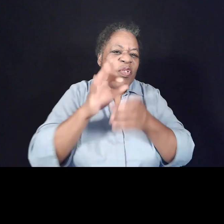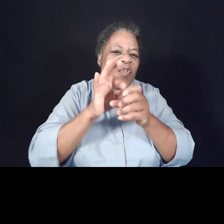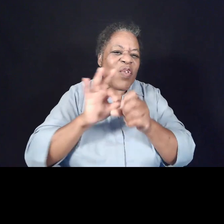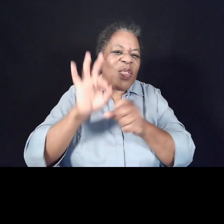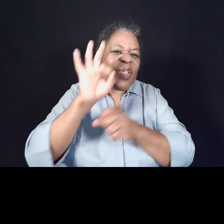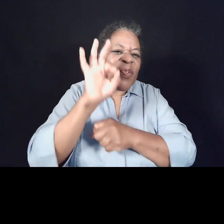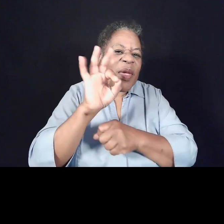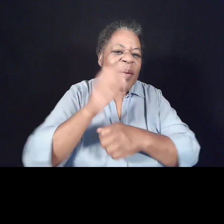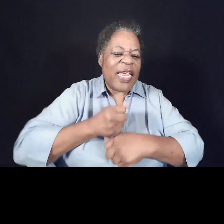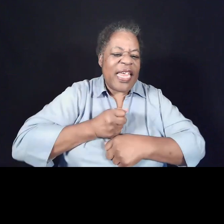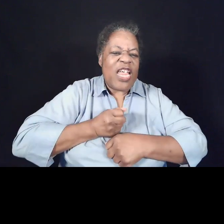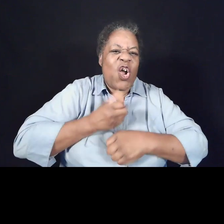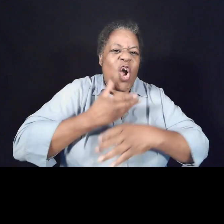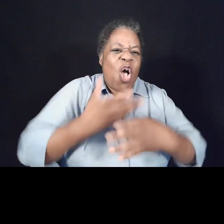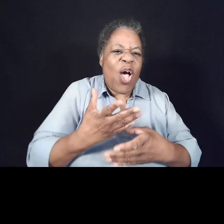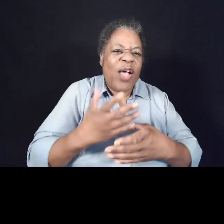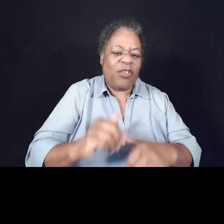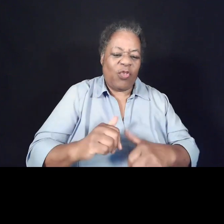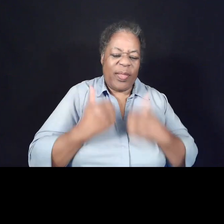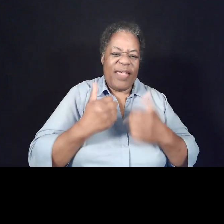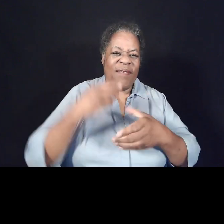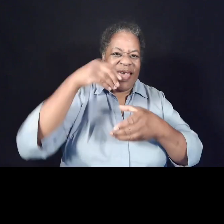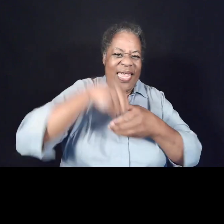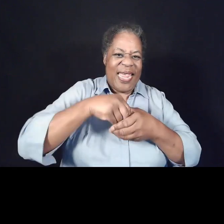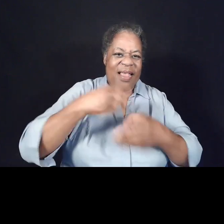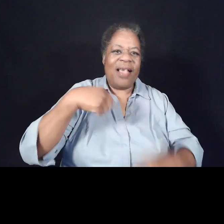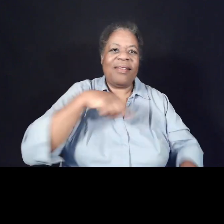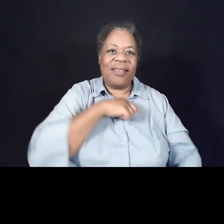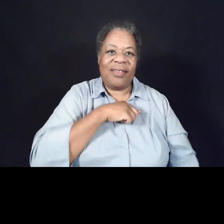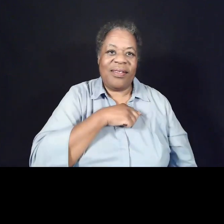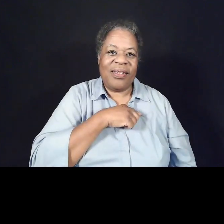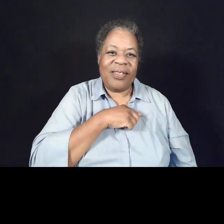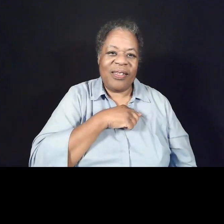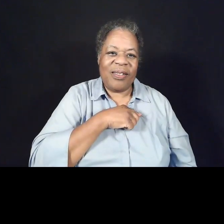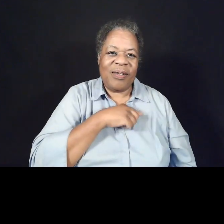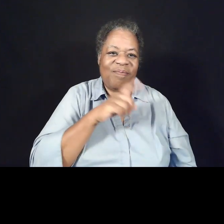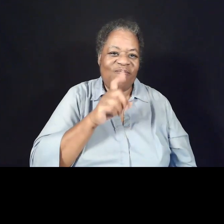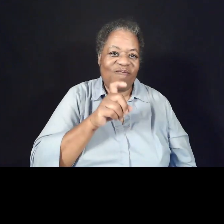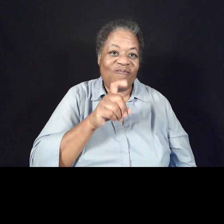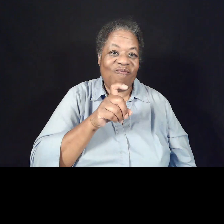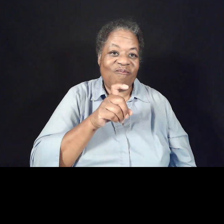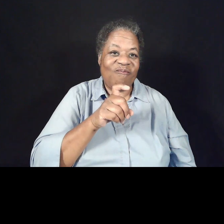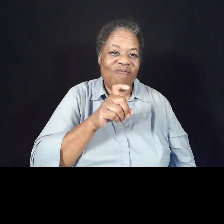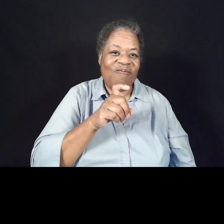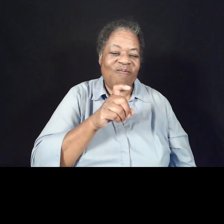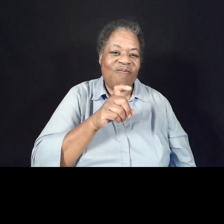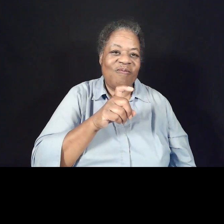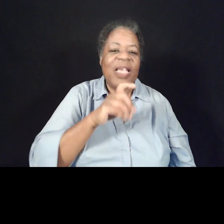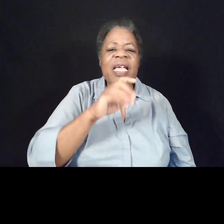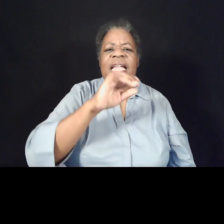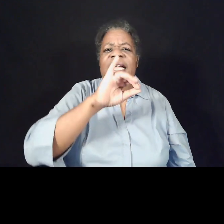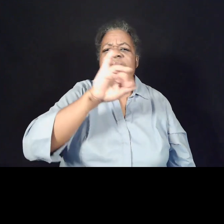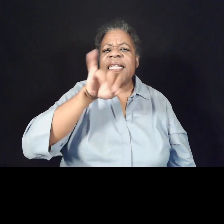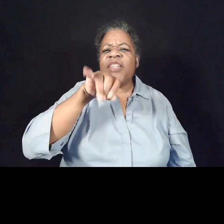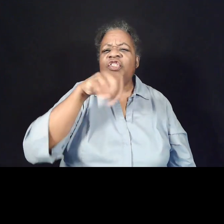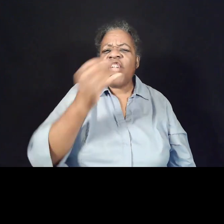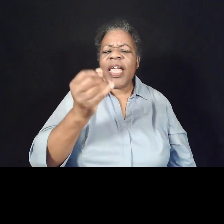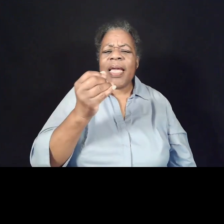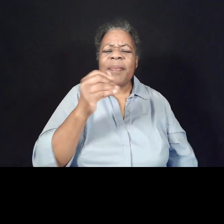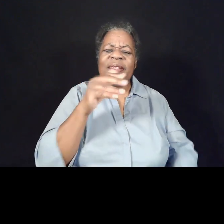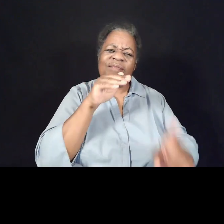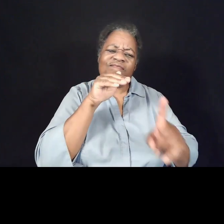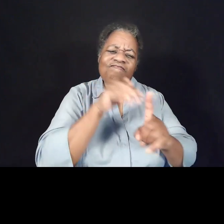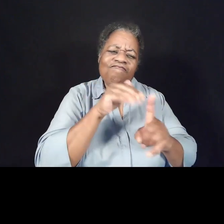caused to dwell in us? James seems to be reminding his